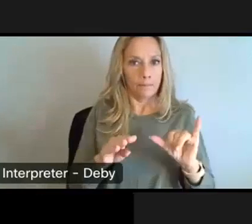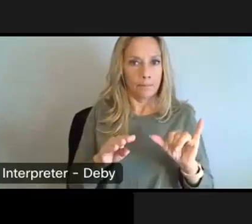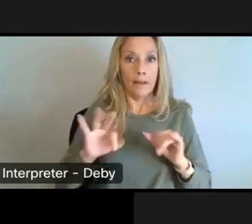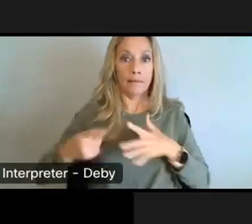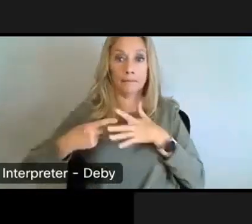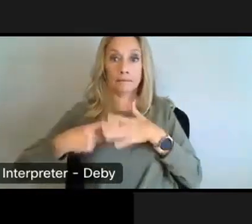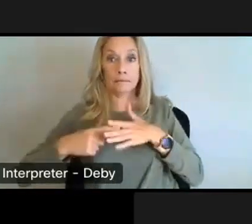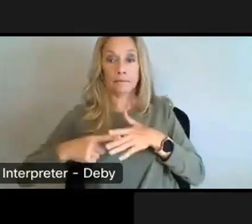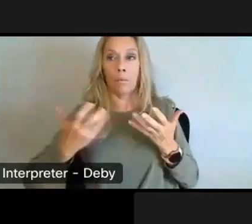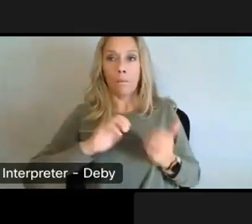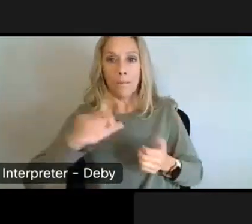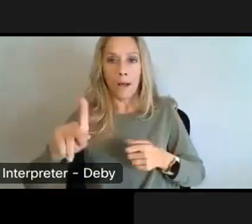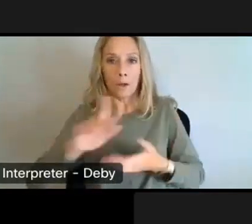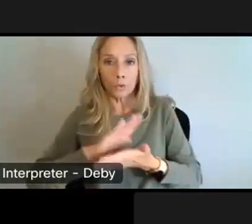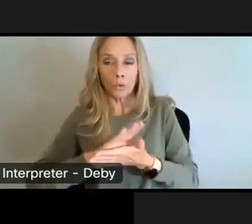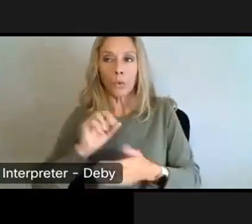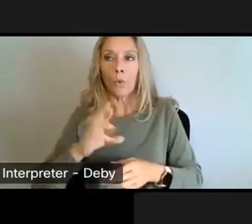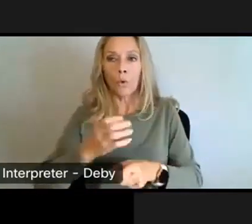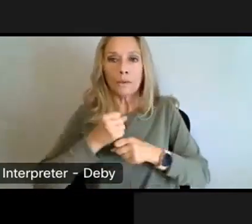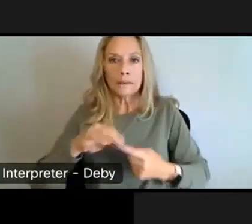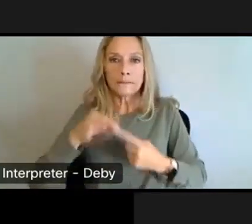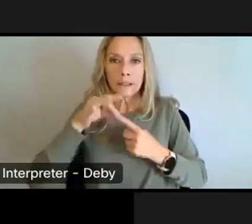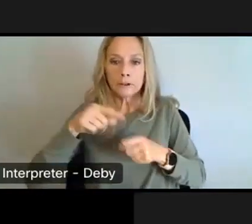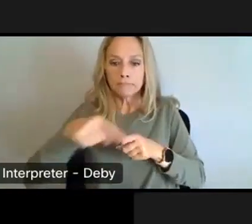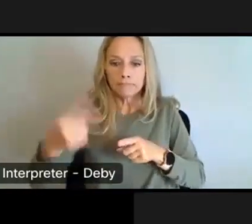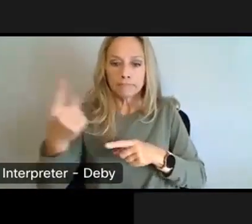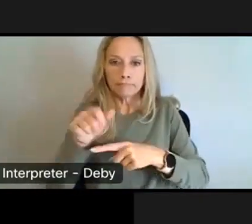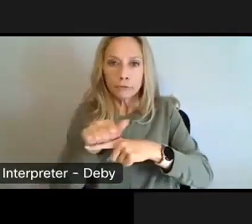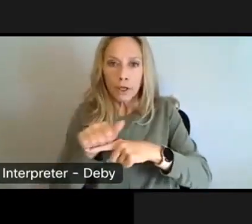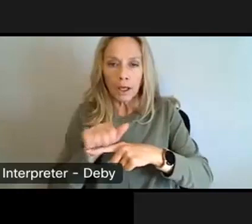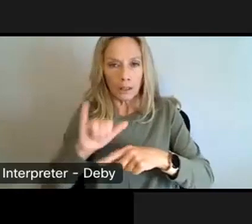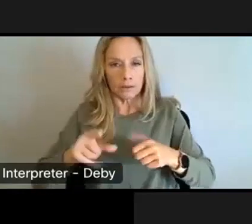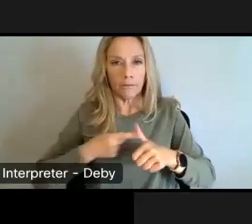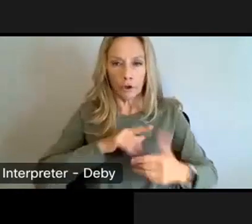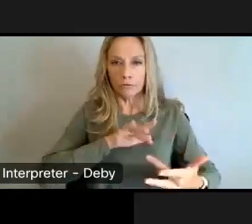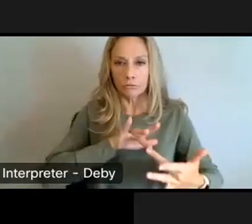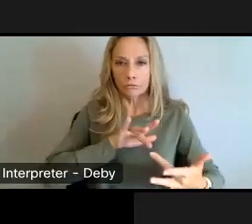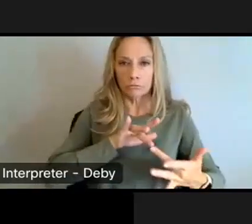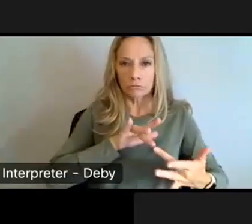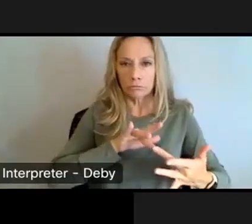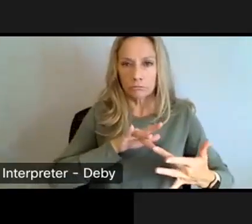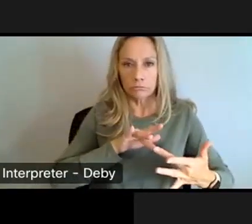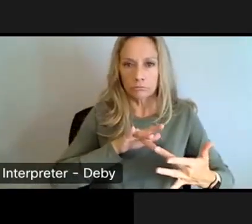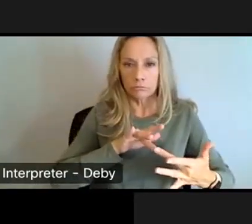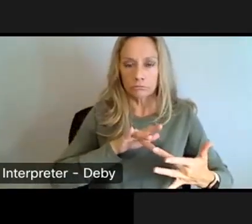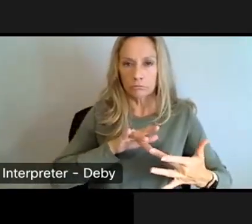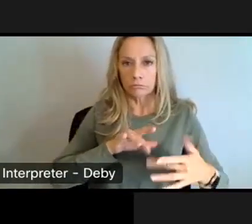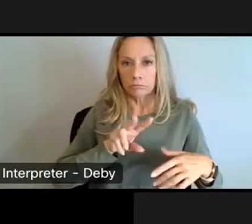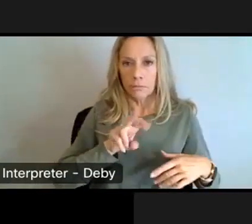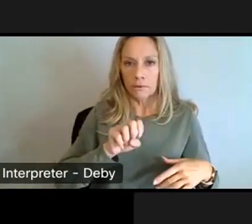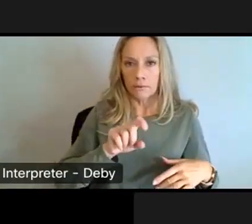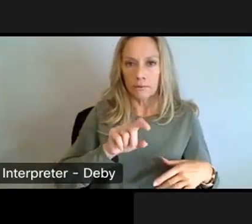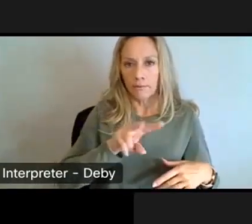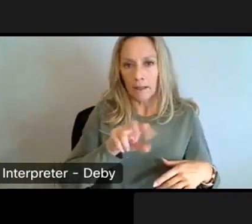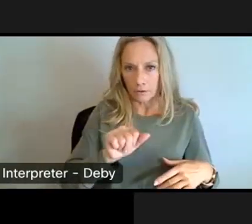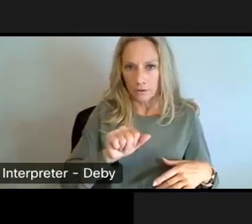wanting to go back to school or get specialized training, that's the first people you'd really want to call, is the Veteran Affairs